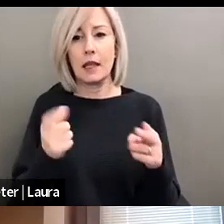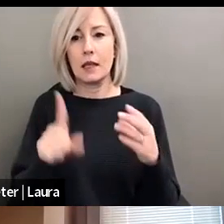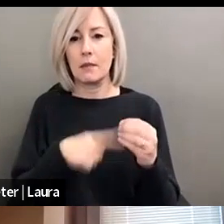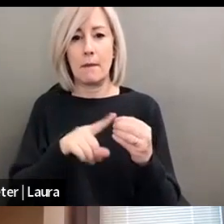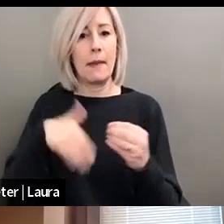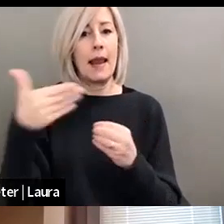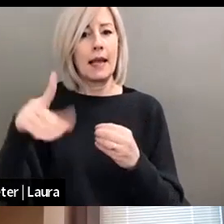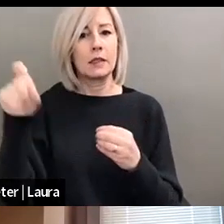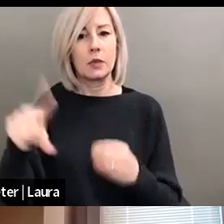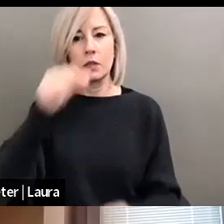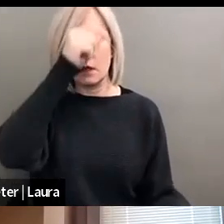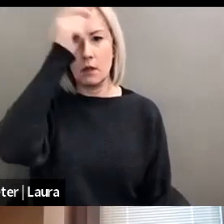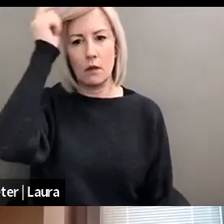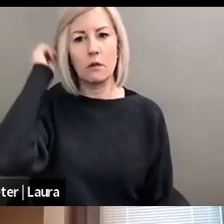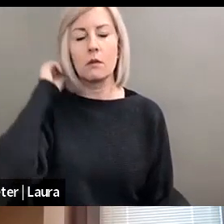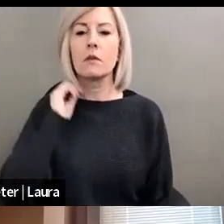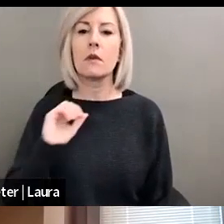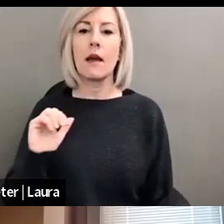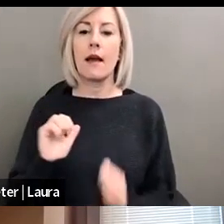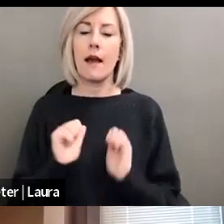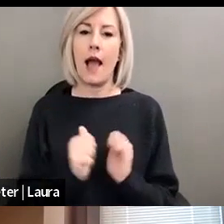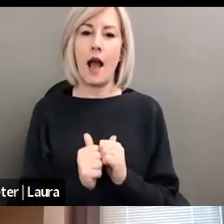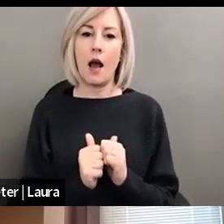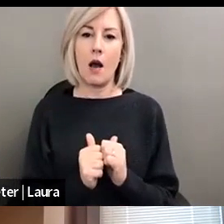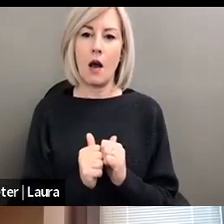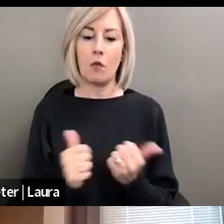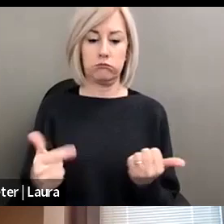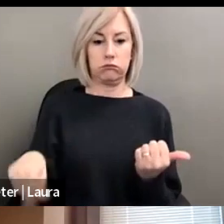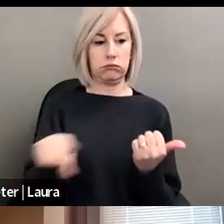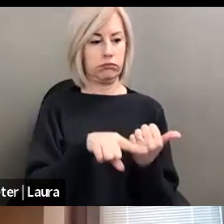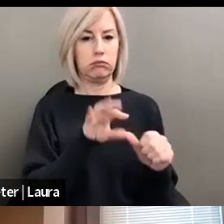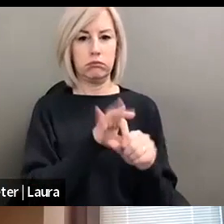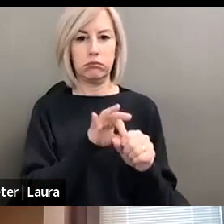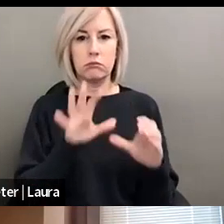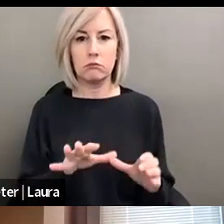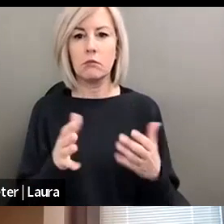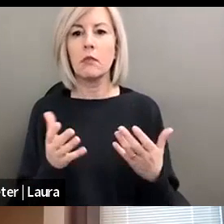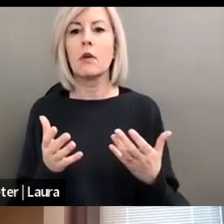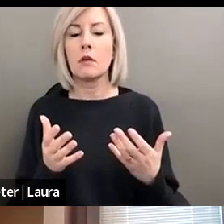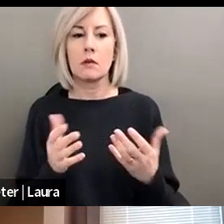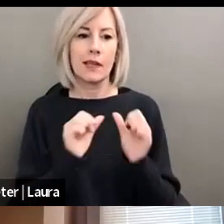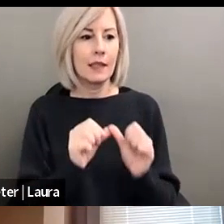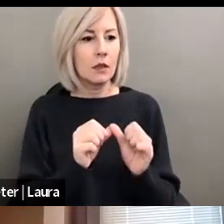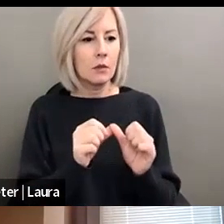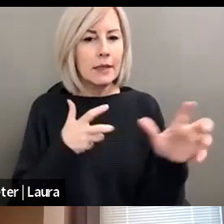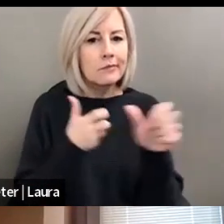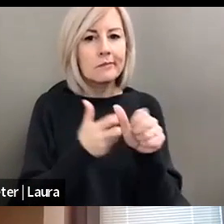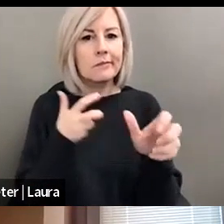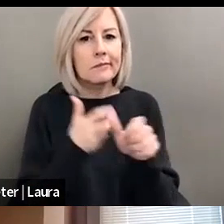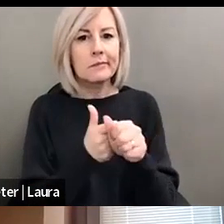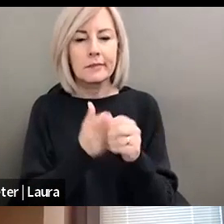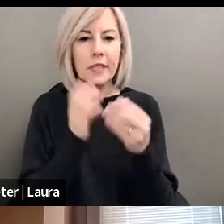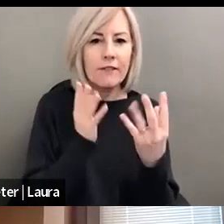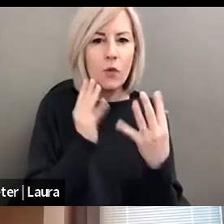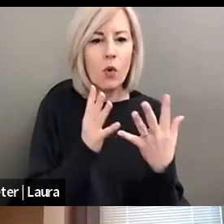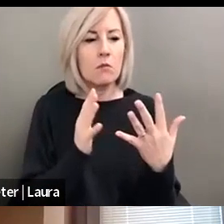next question about how can we as your constituents stay informed, stay on top of